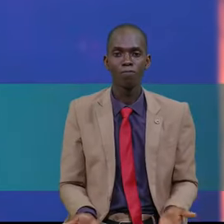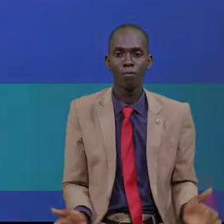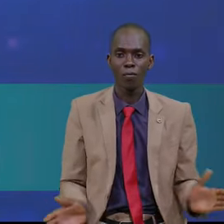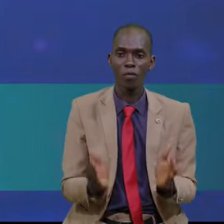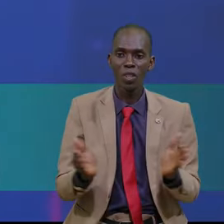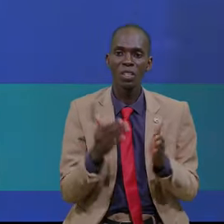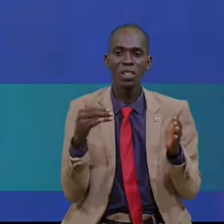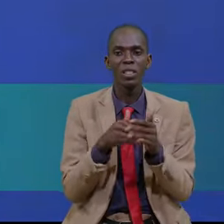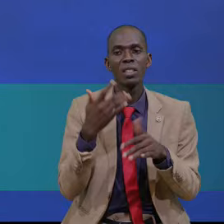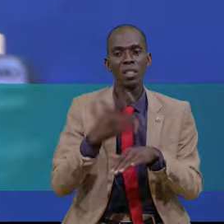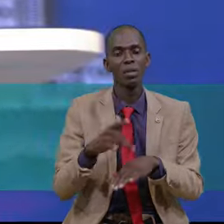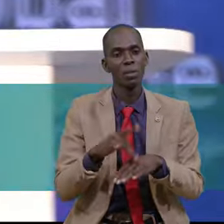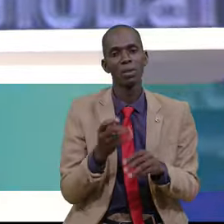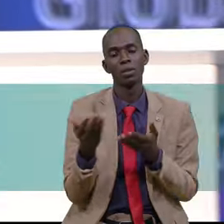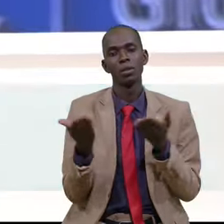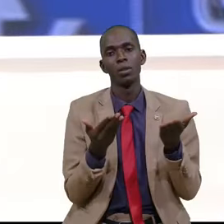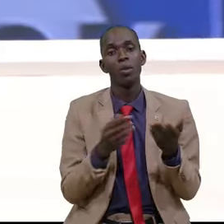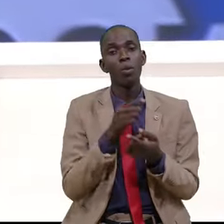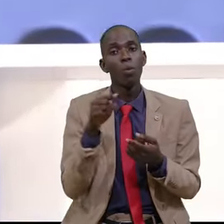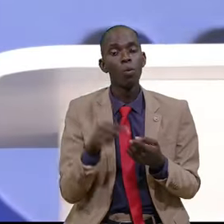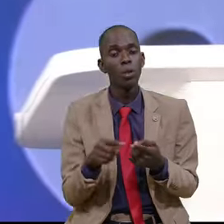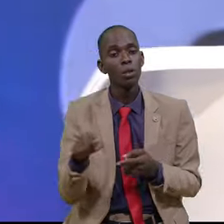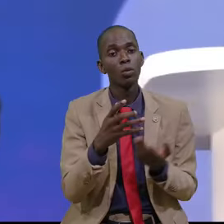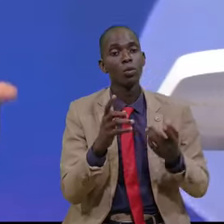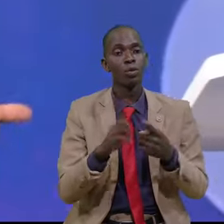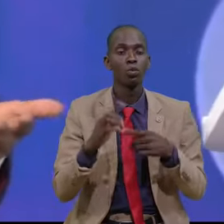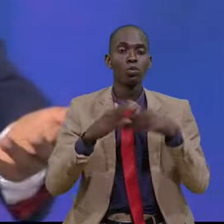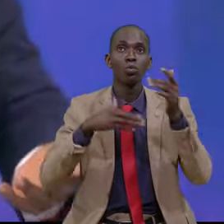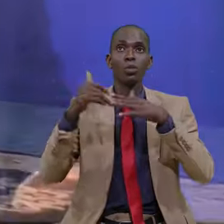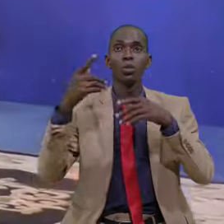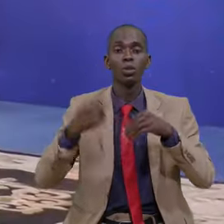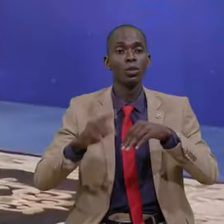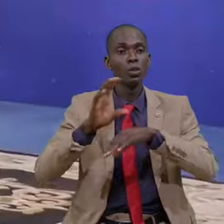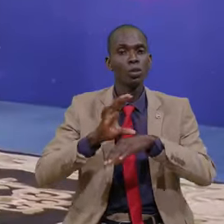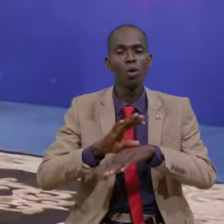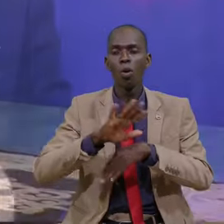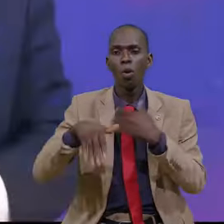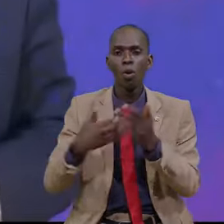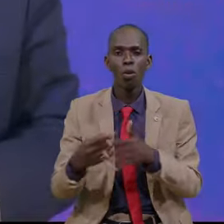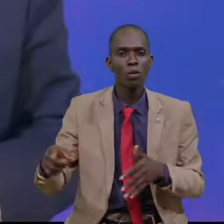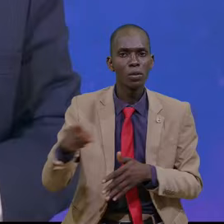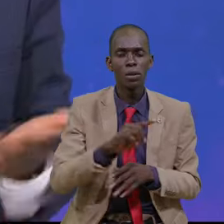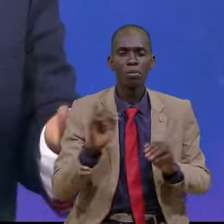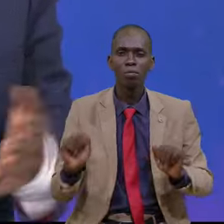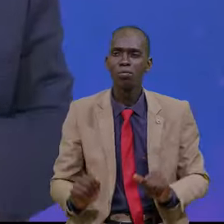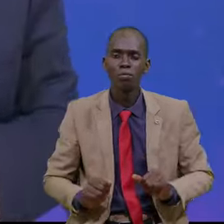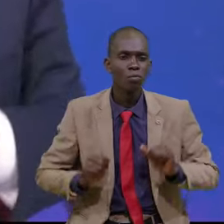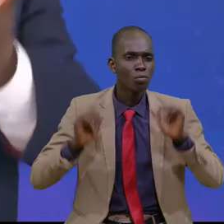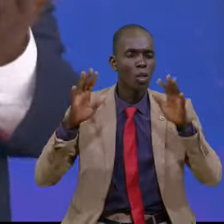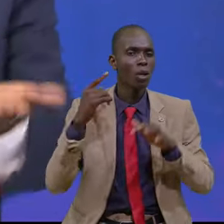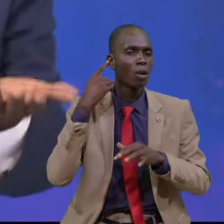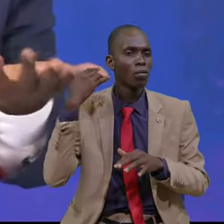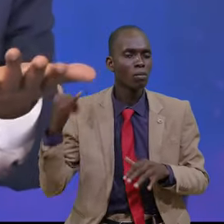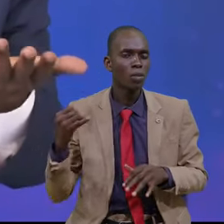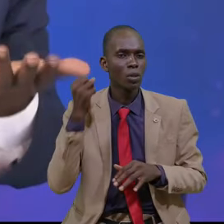to build the Tabernacle all the people surrender the good skin and they surrender the gold and they silver they